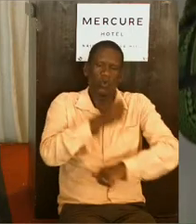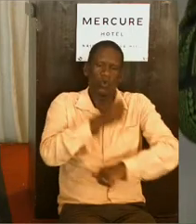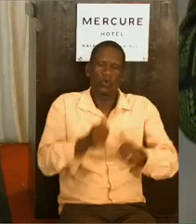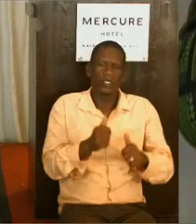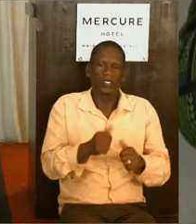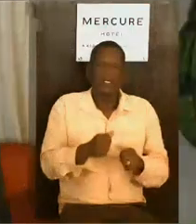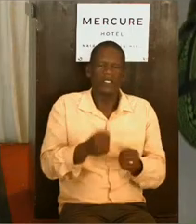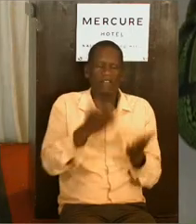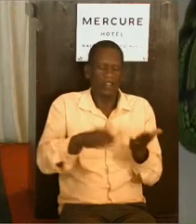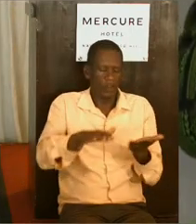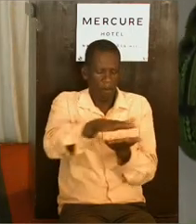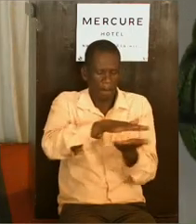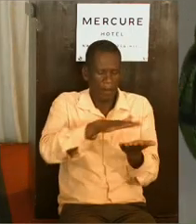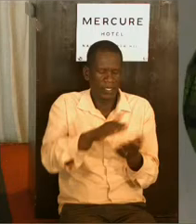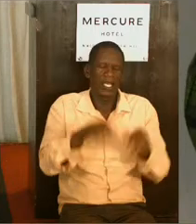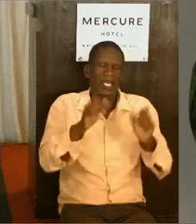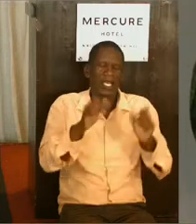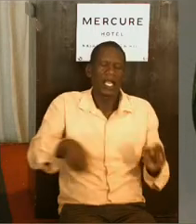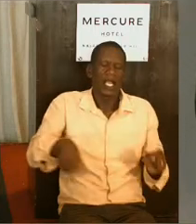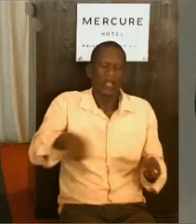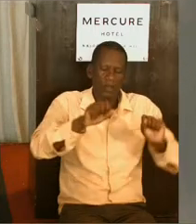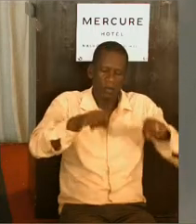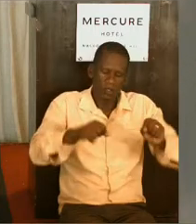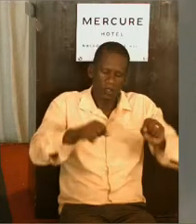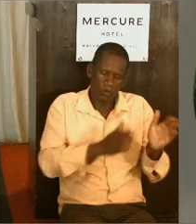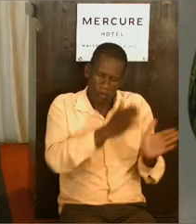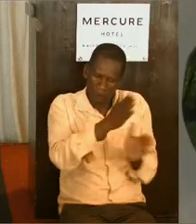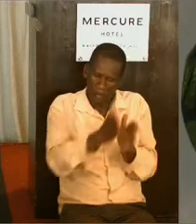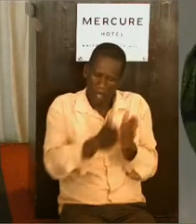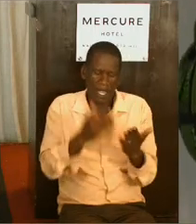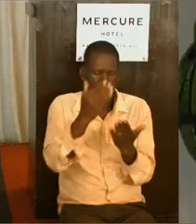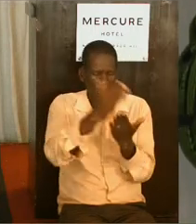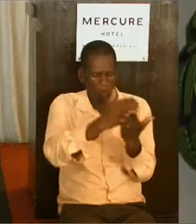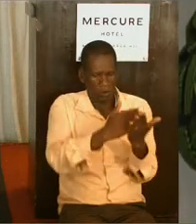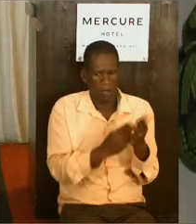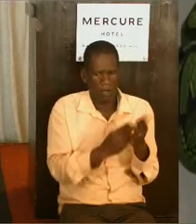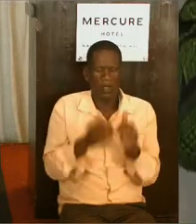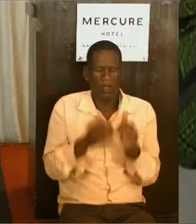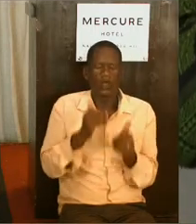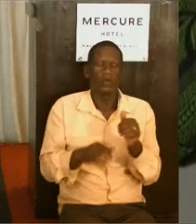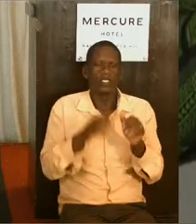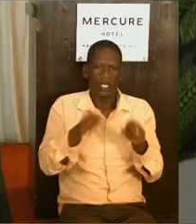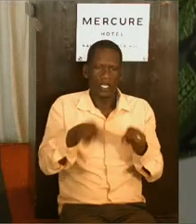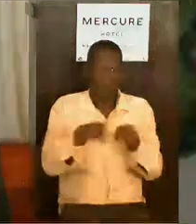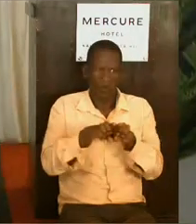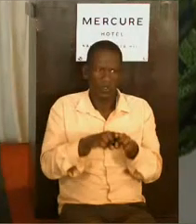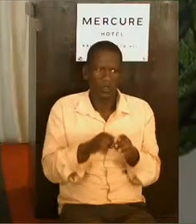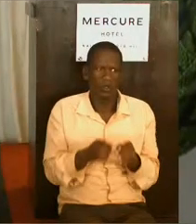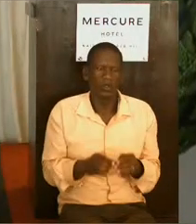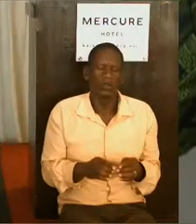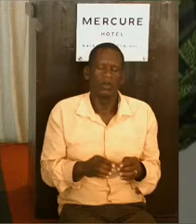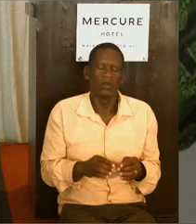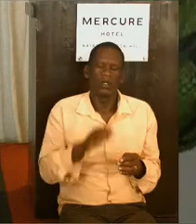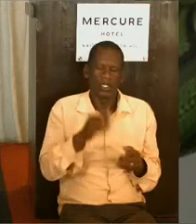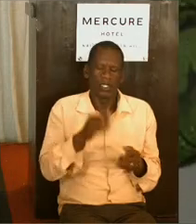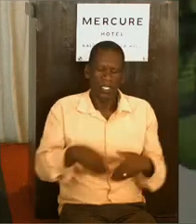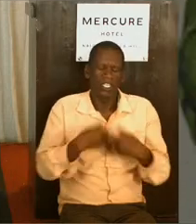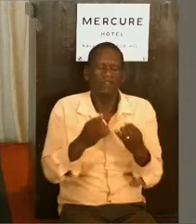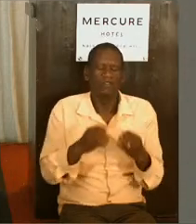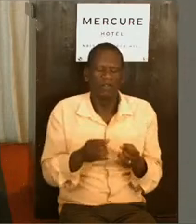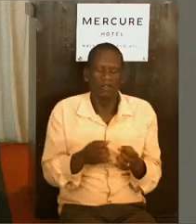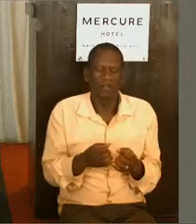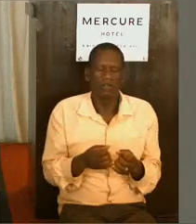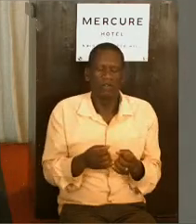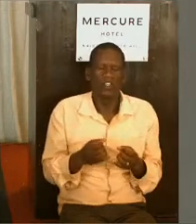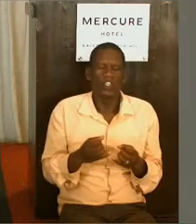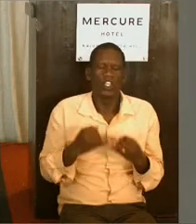value-based can we be able to design a program that is going also to give informal